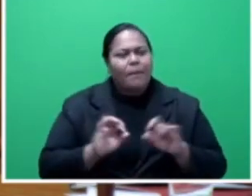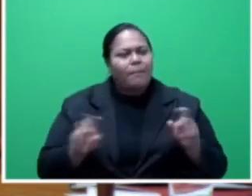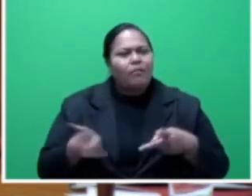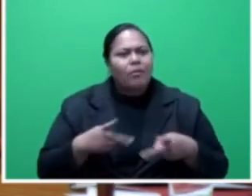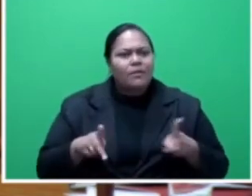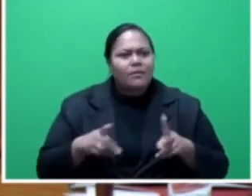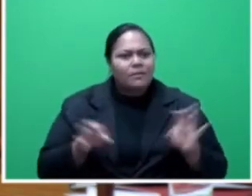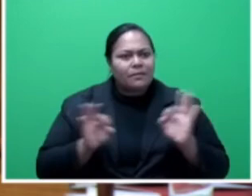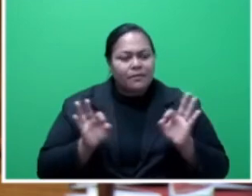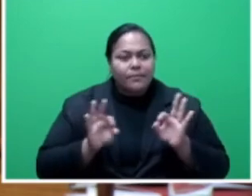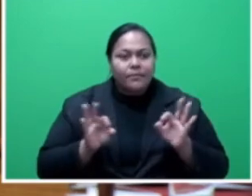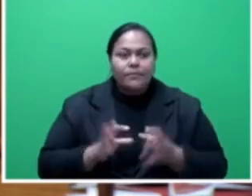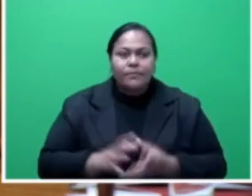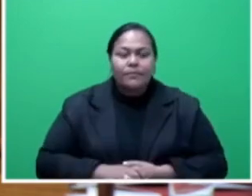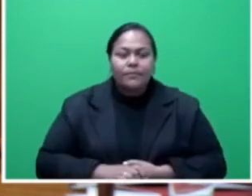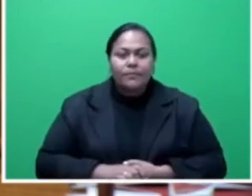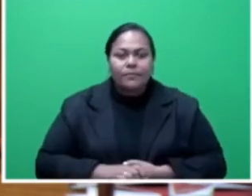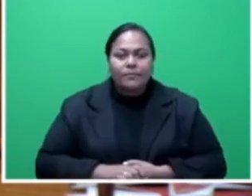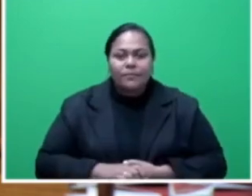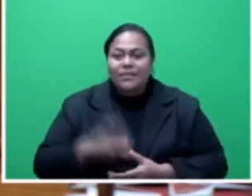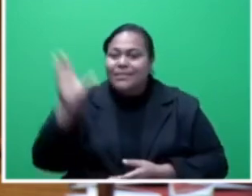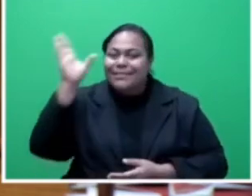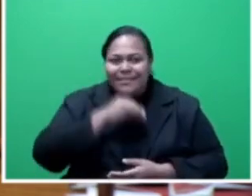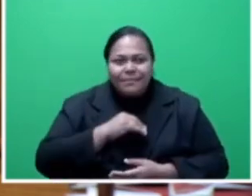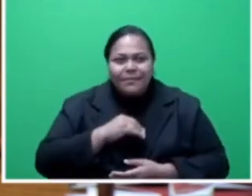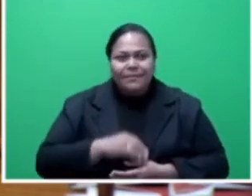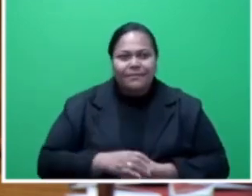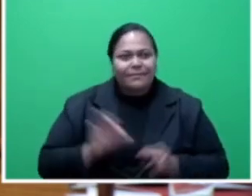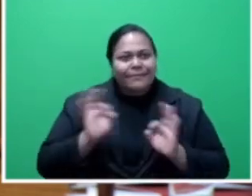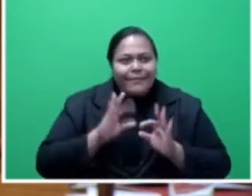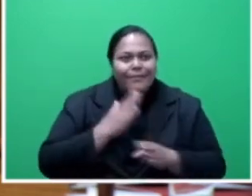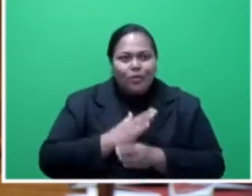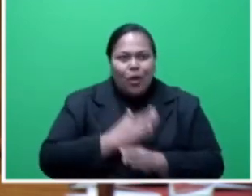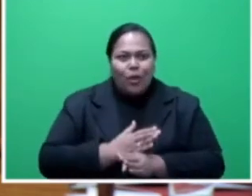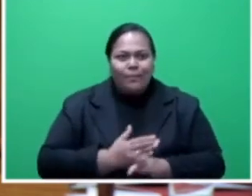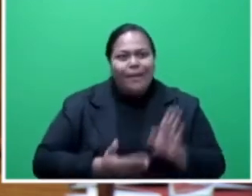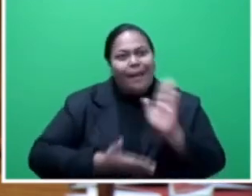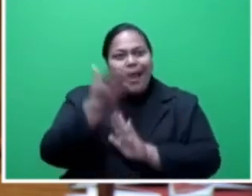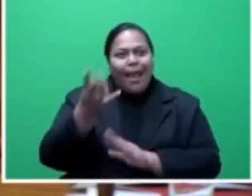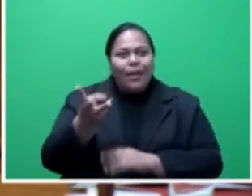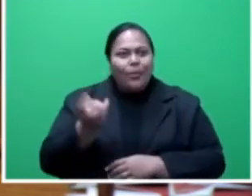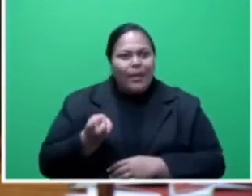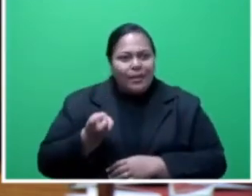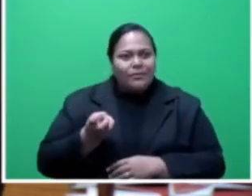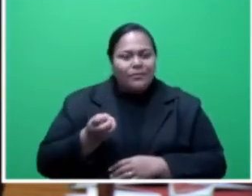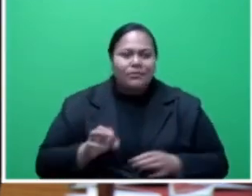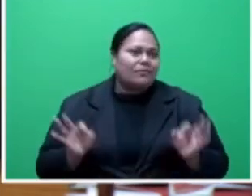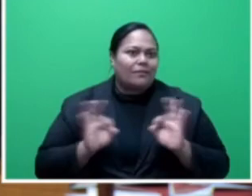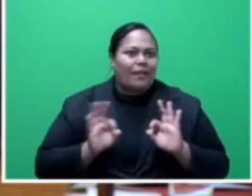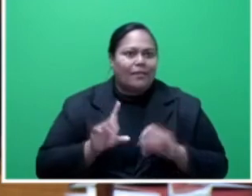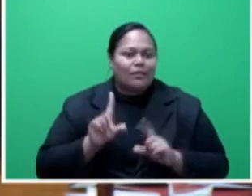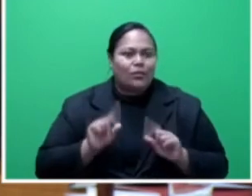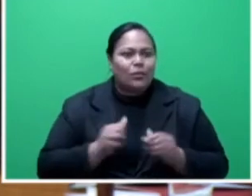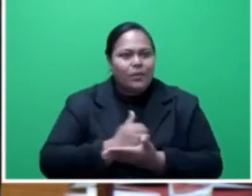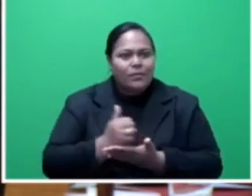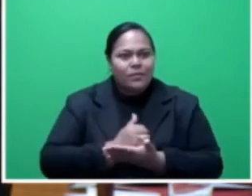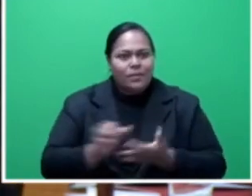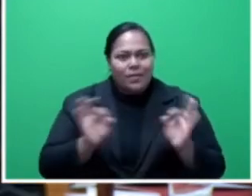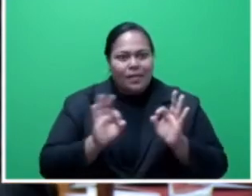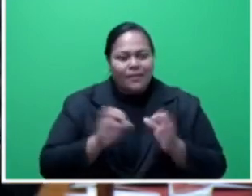non-performance. They've been sleeping in their job with a high salary and doing nothing. Thank you, Mr.